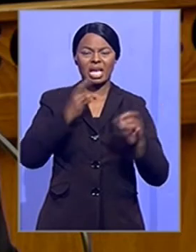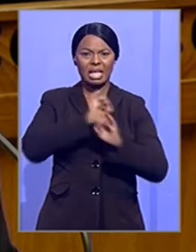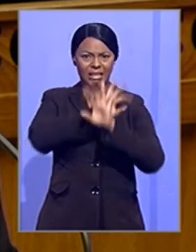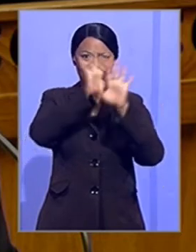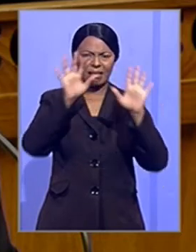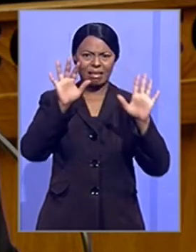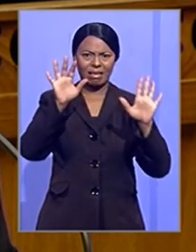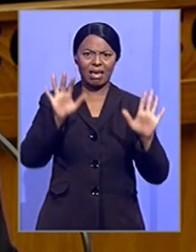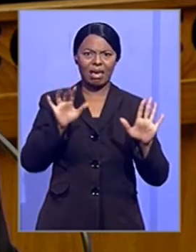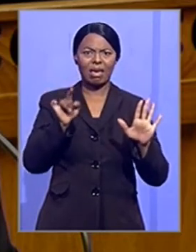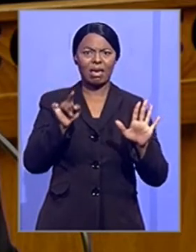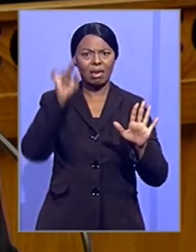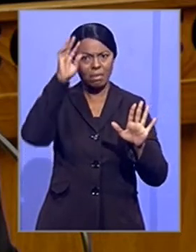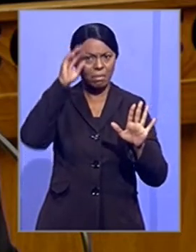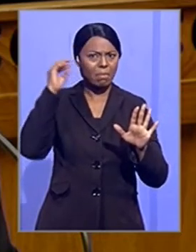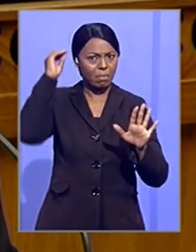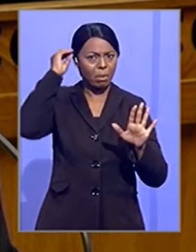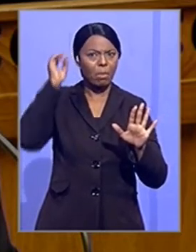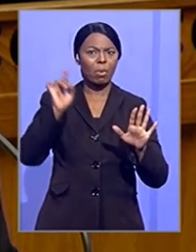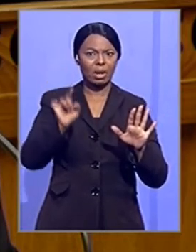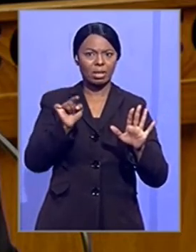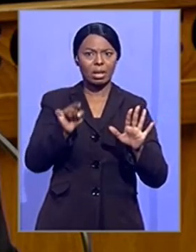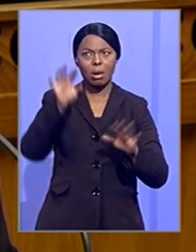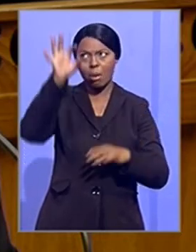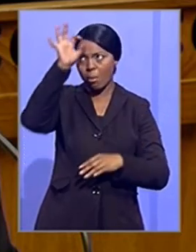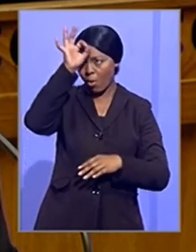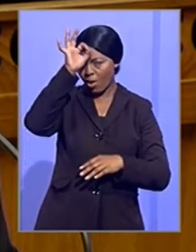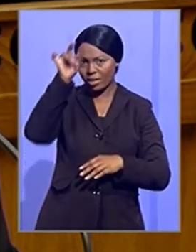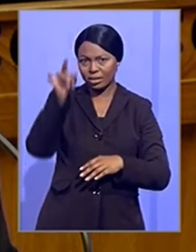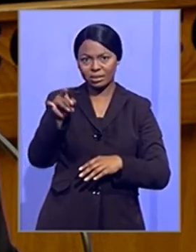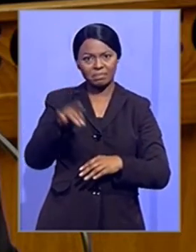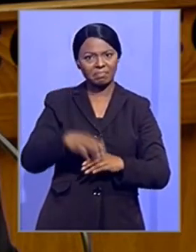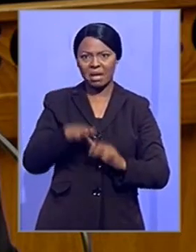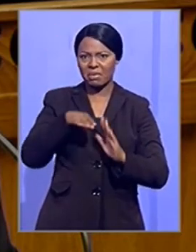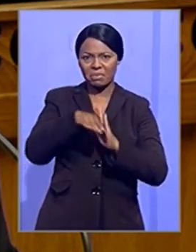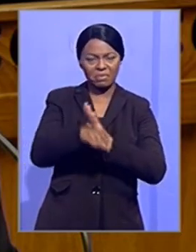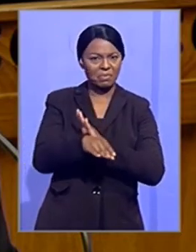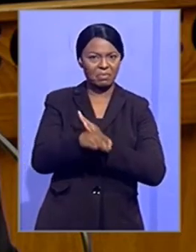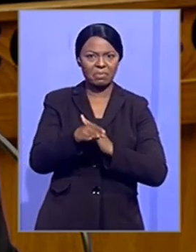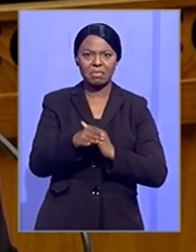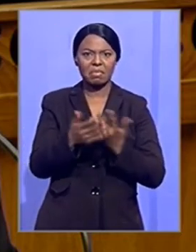indication that the police are losing the fight against crime.